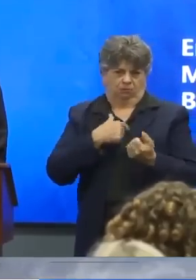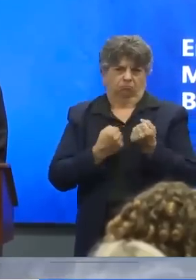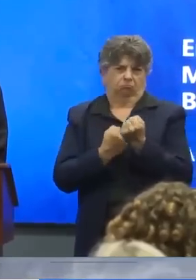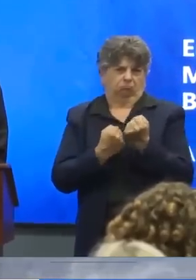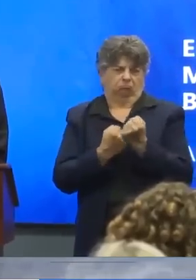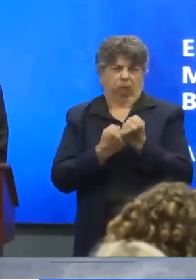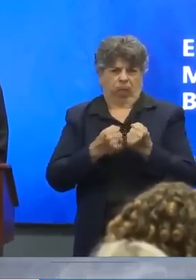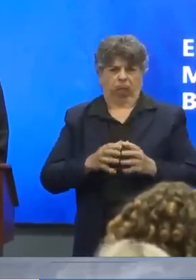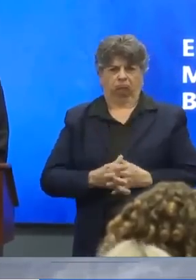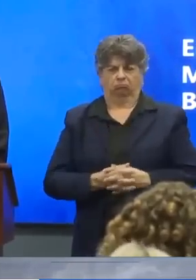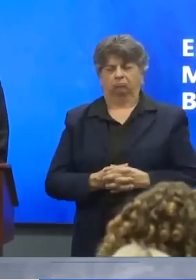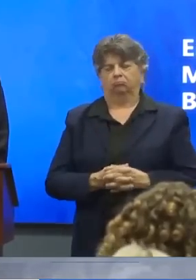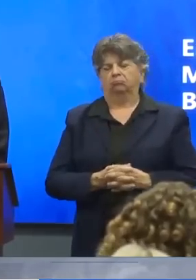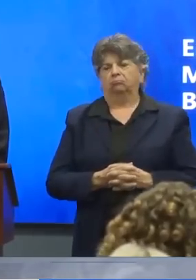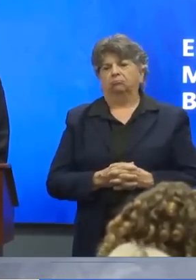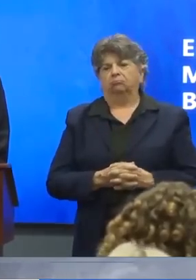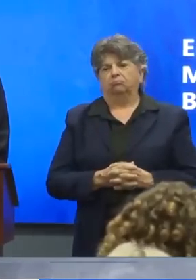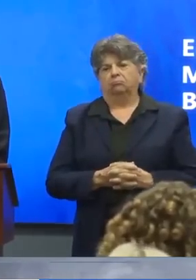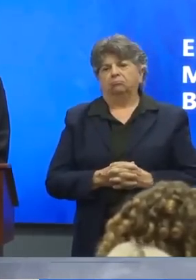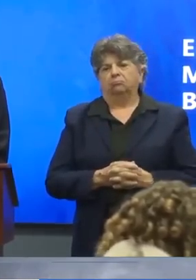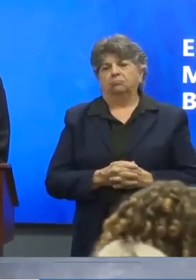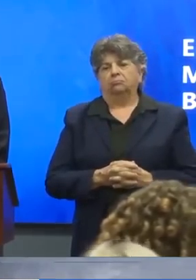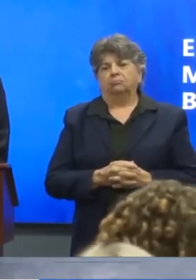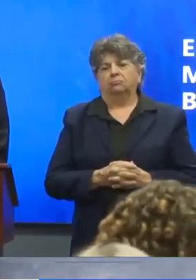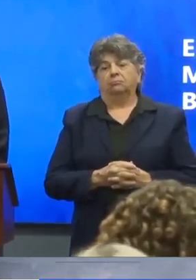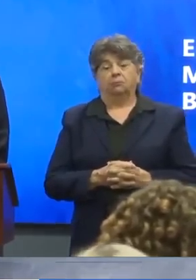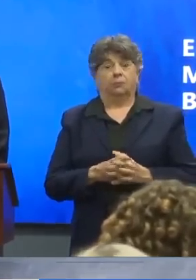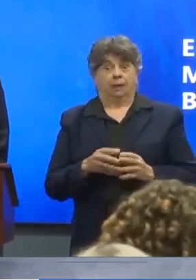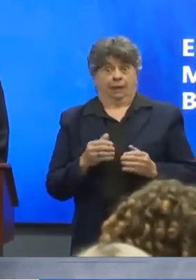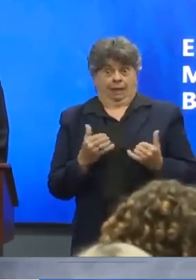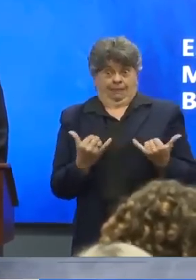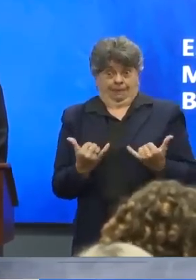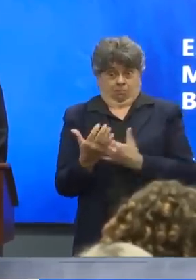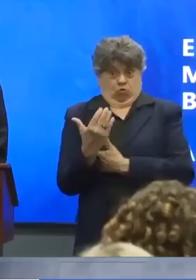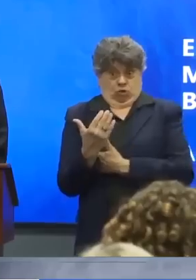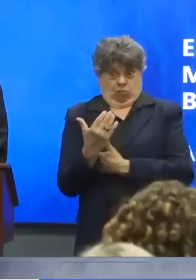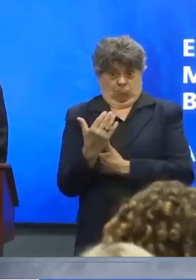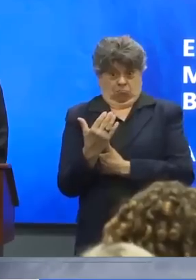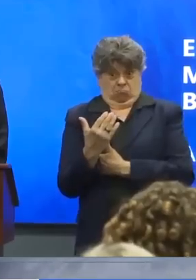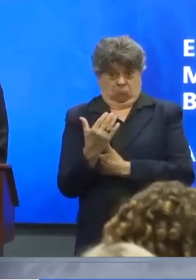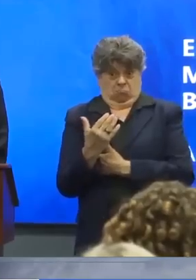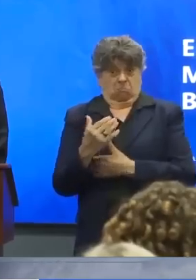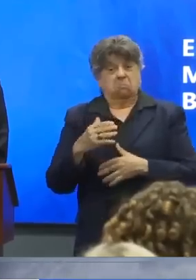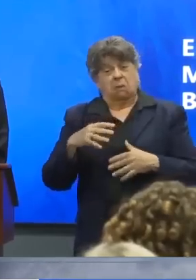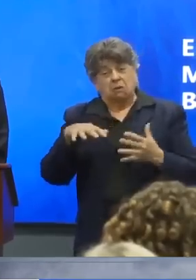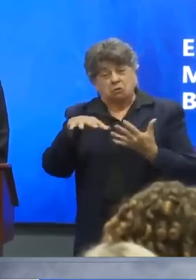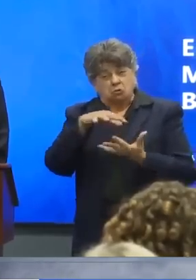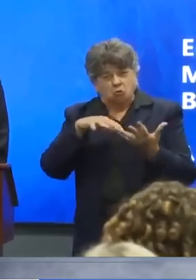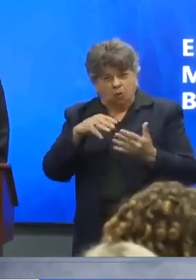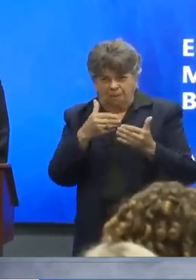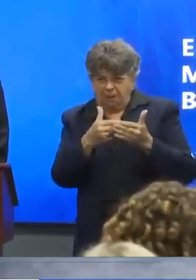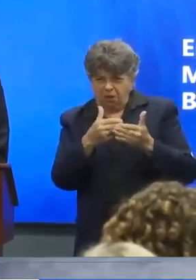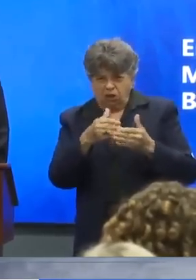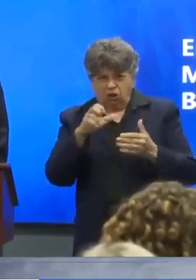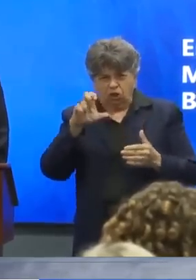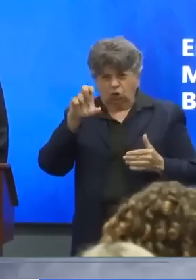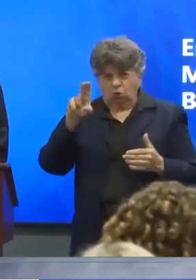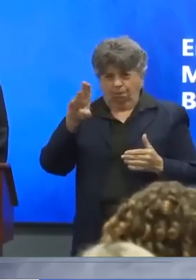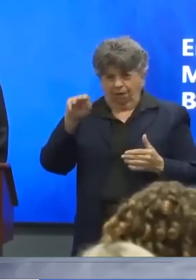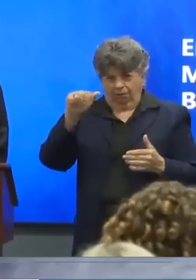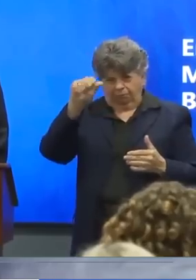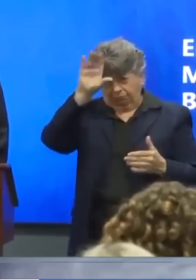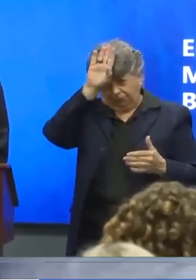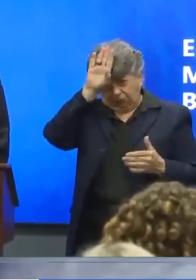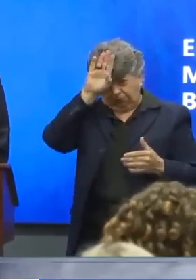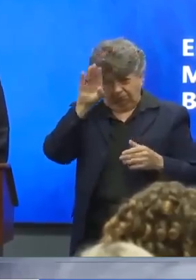10 a.m. this morning, the storm is located south of Cuba with winds 65 miles per hour. It will become